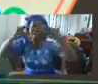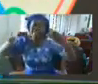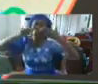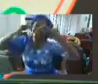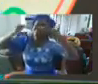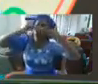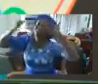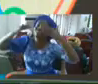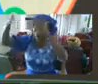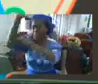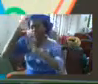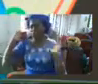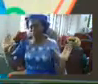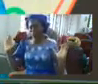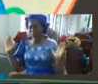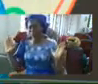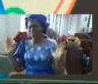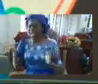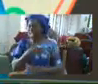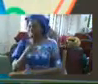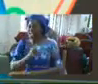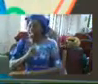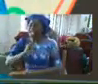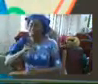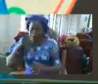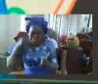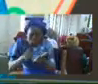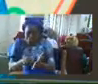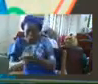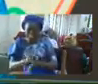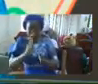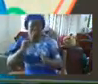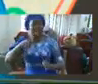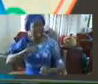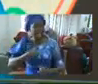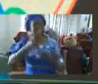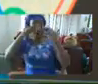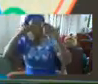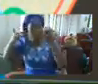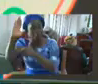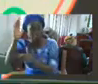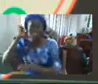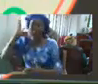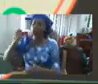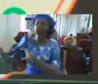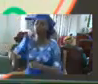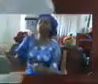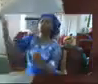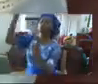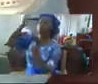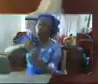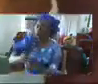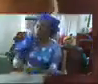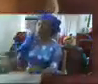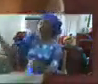I have discovered if you thank Him, He will do more for you. And you know